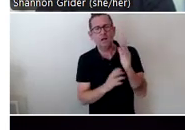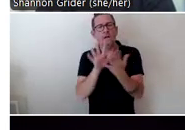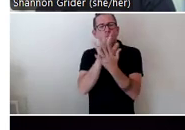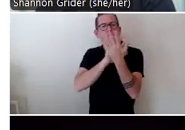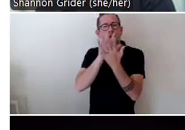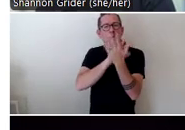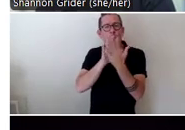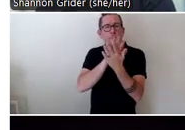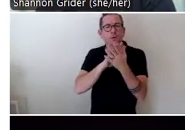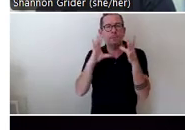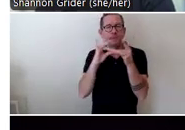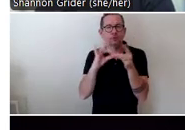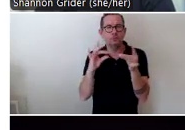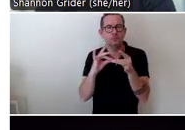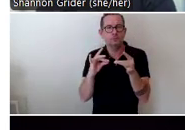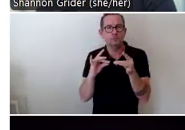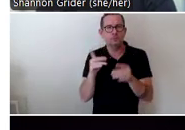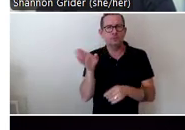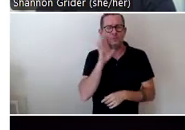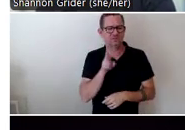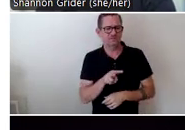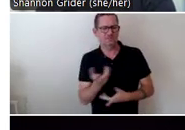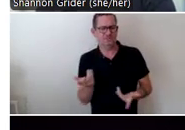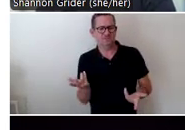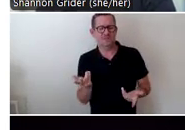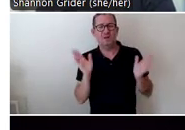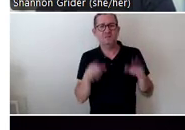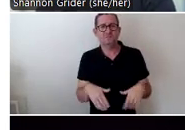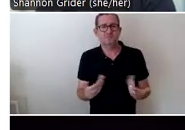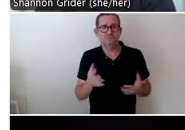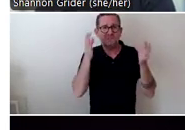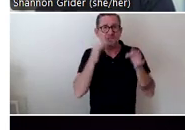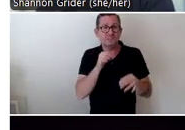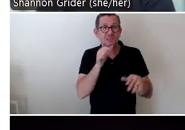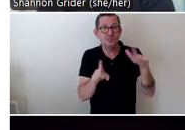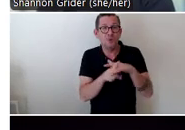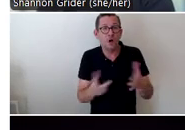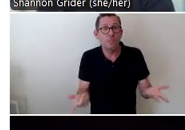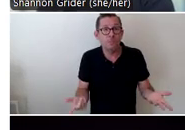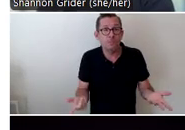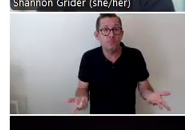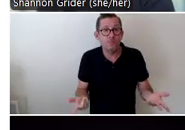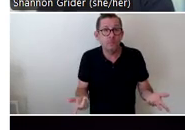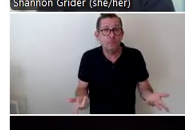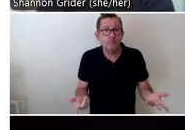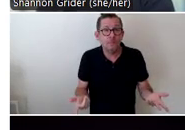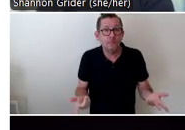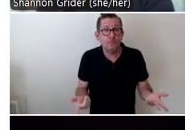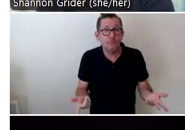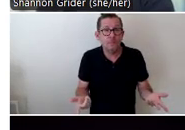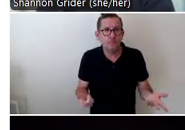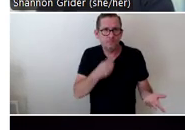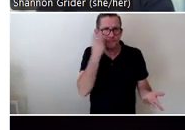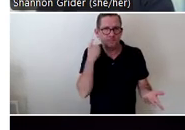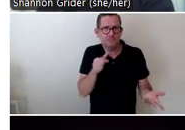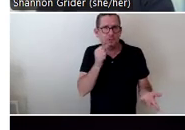down a note about it, when they look down, they're going to miss what then is being signed. Also, if you're sending an email, try to